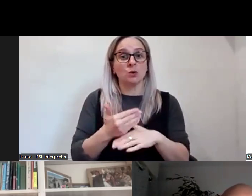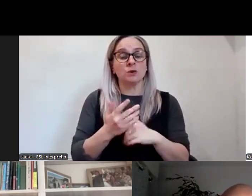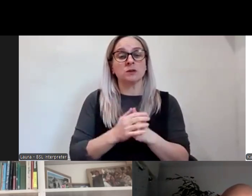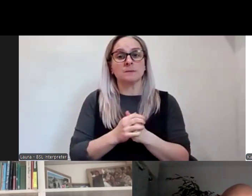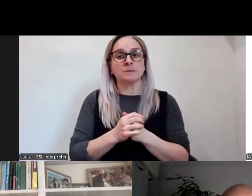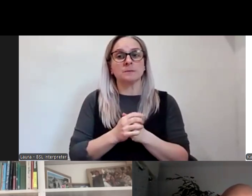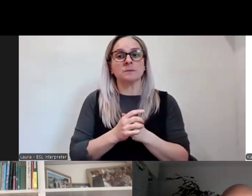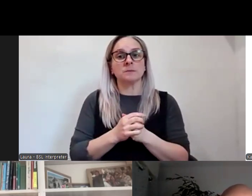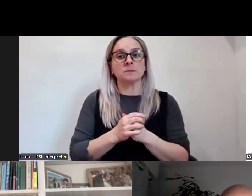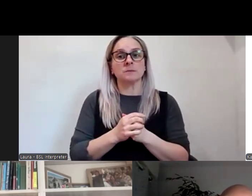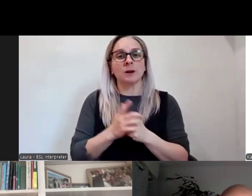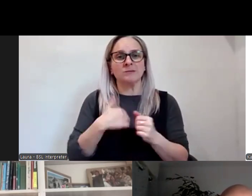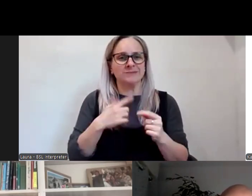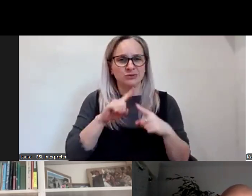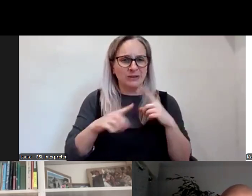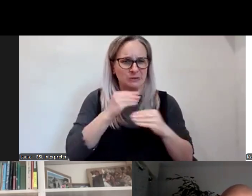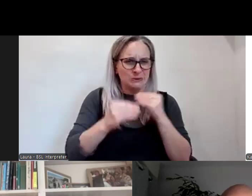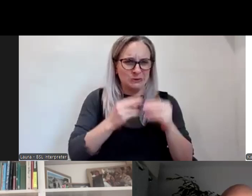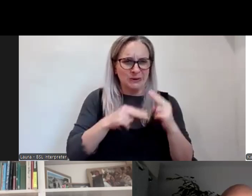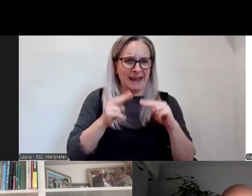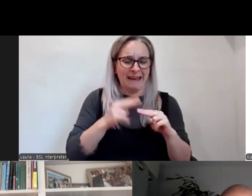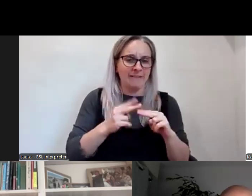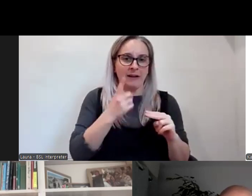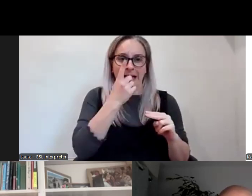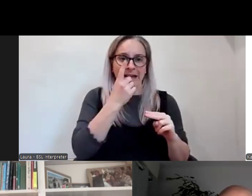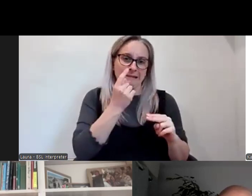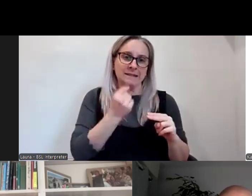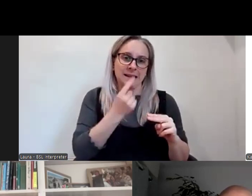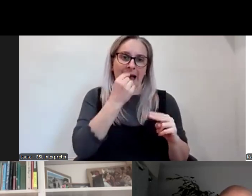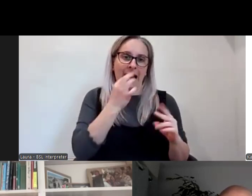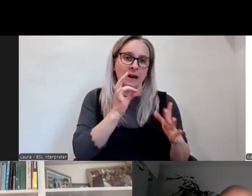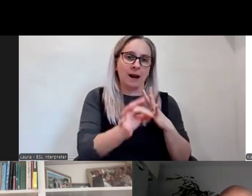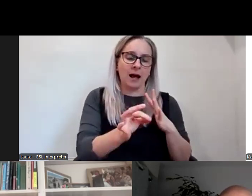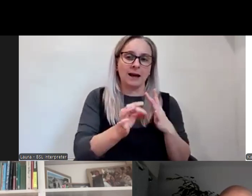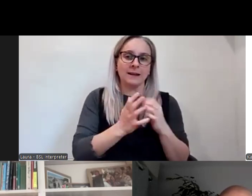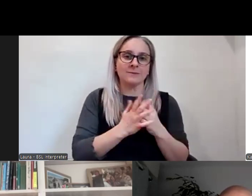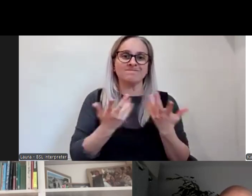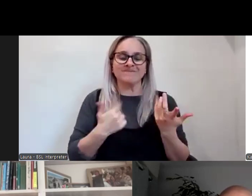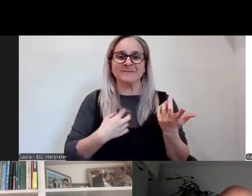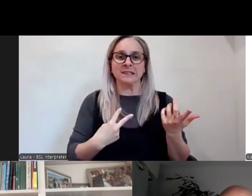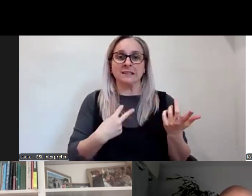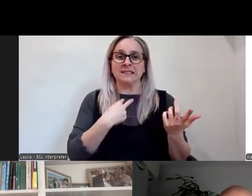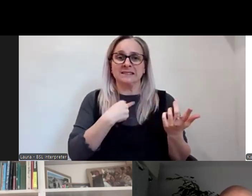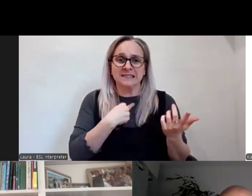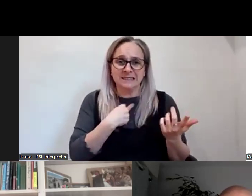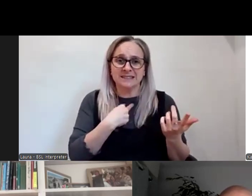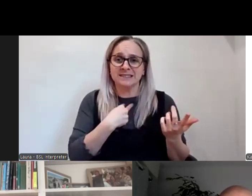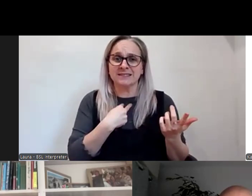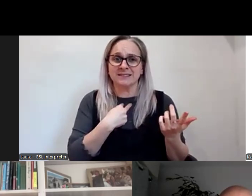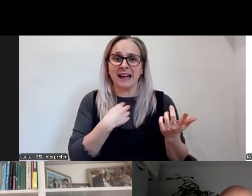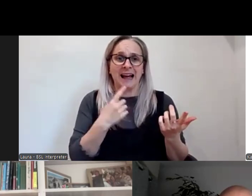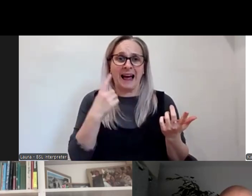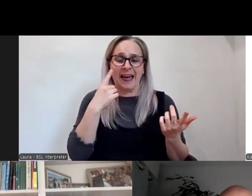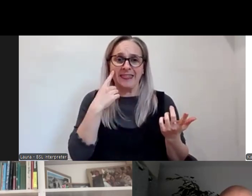if I'm eligible for a fellowship. I would think, Yona, with regret, that I think that possibly does rule you out from